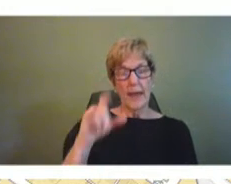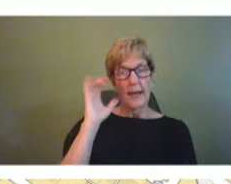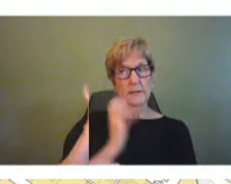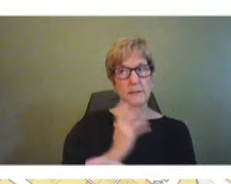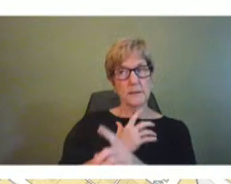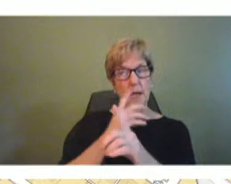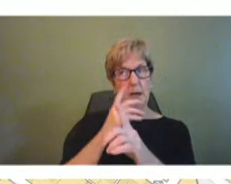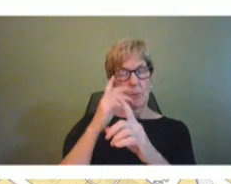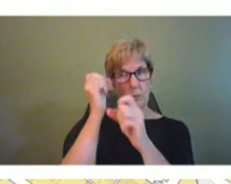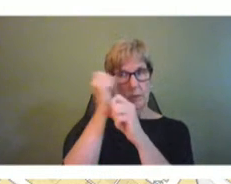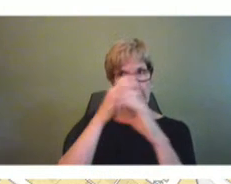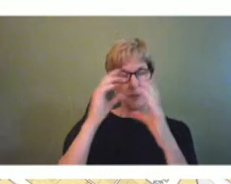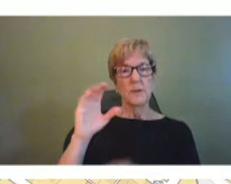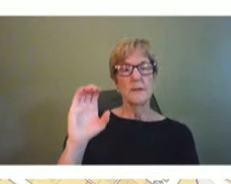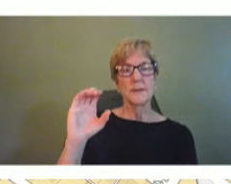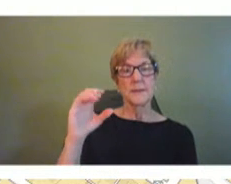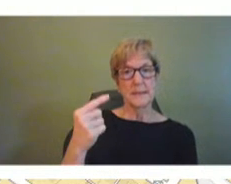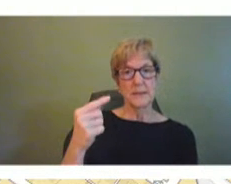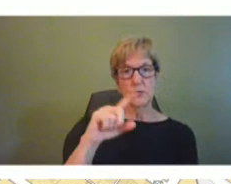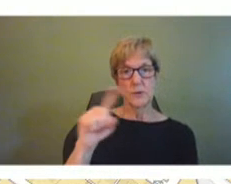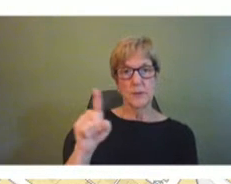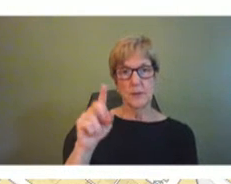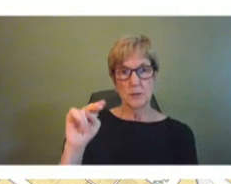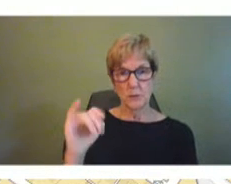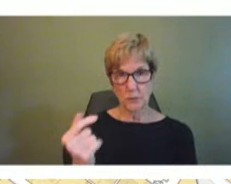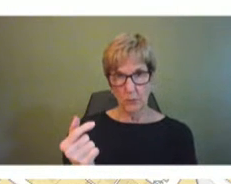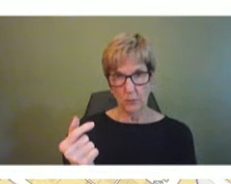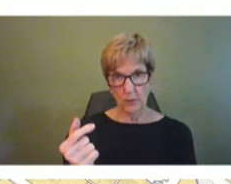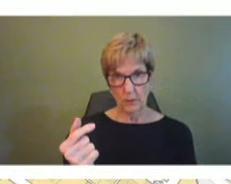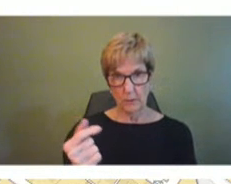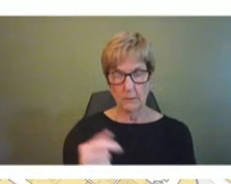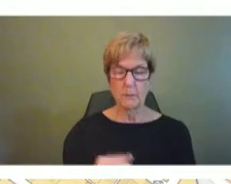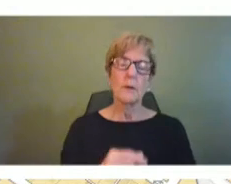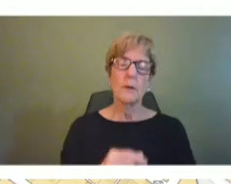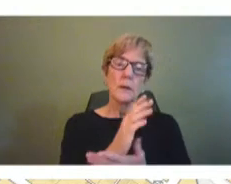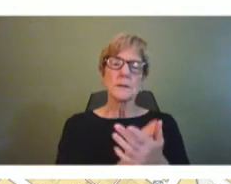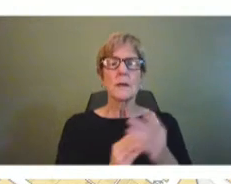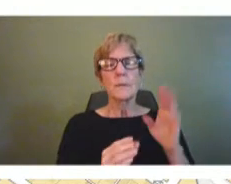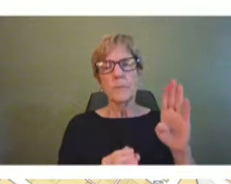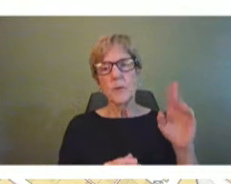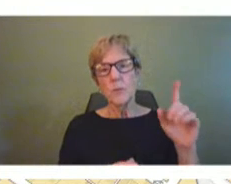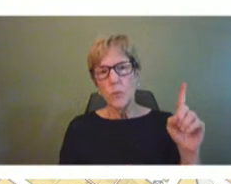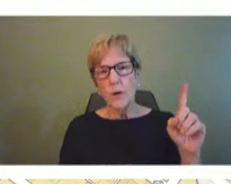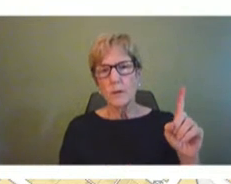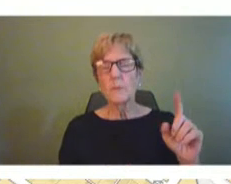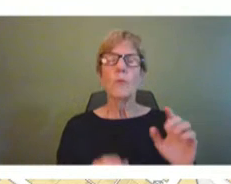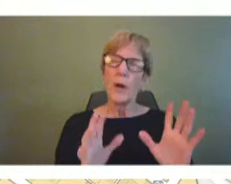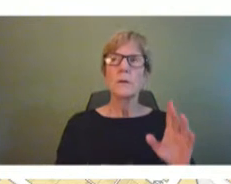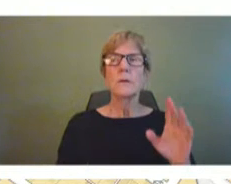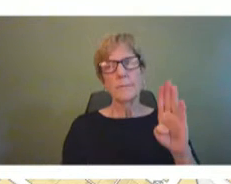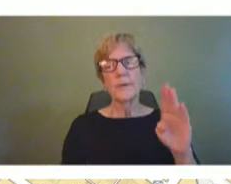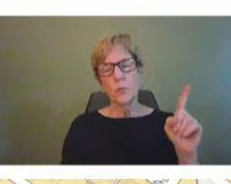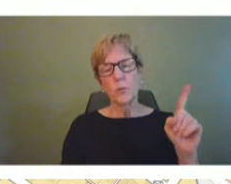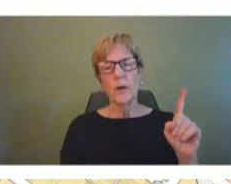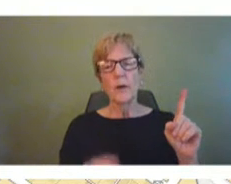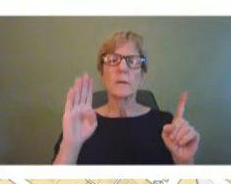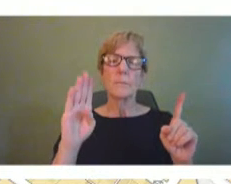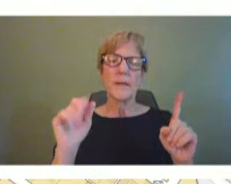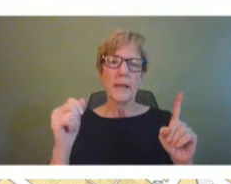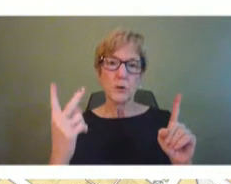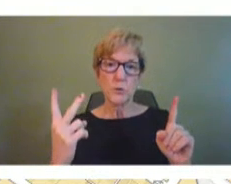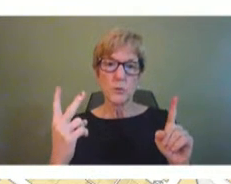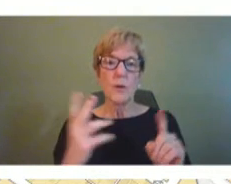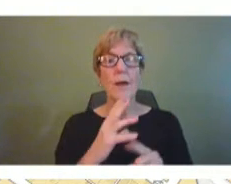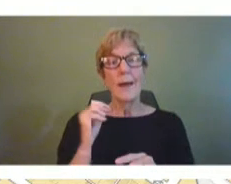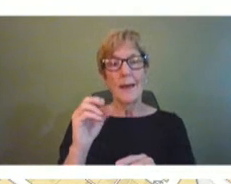CG zoning which is what some of the B1 and well what the B1 and B2 and particularly the site you